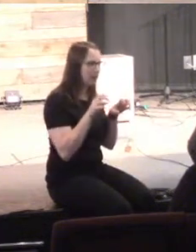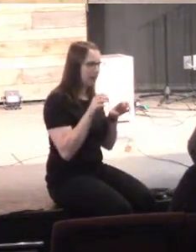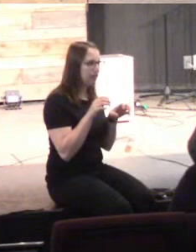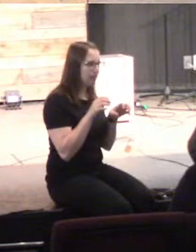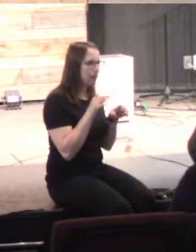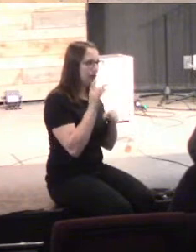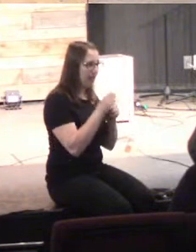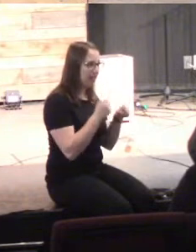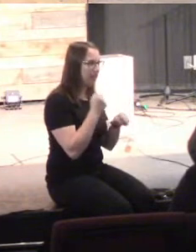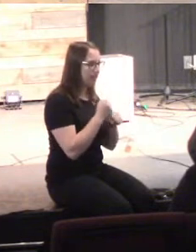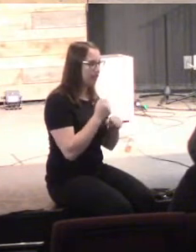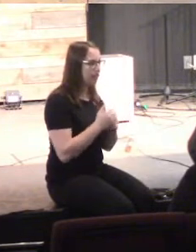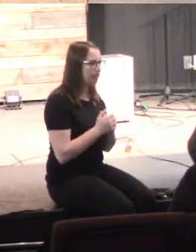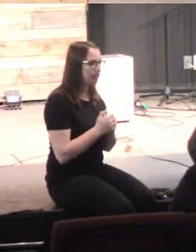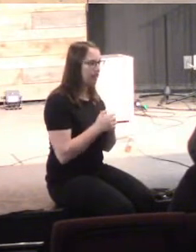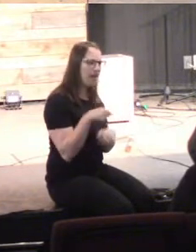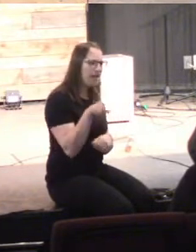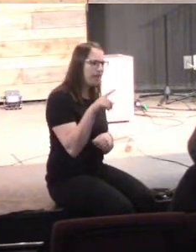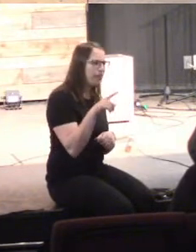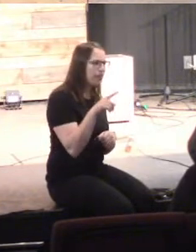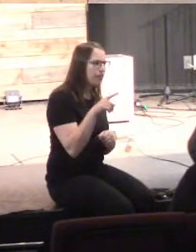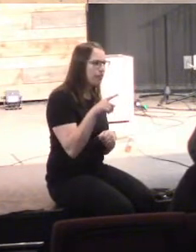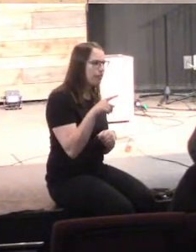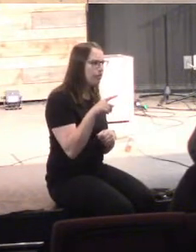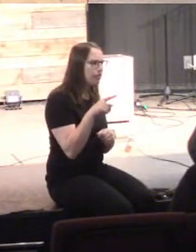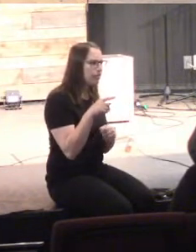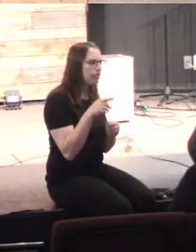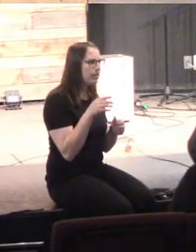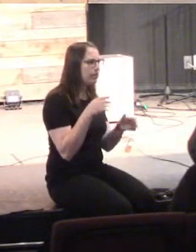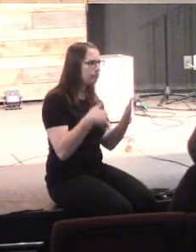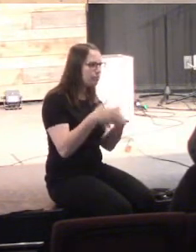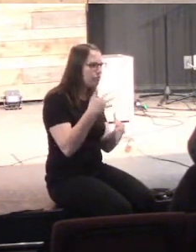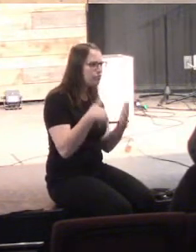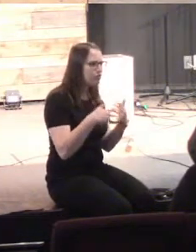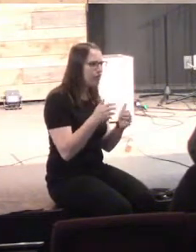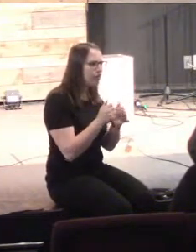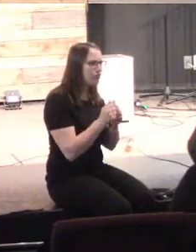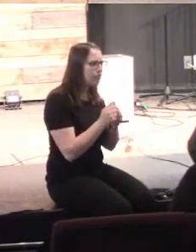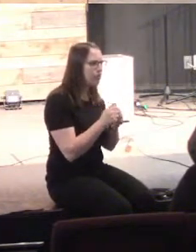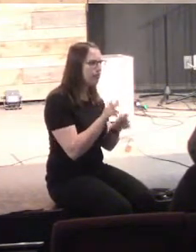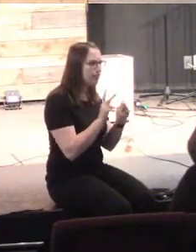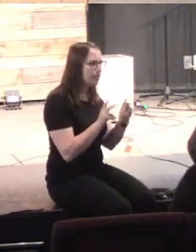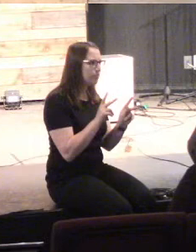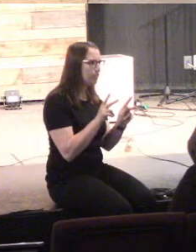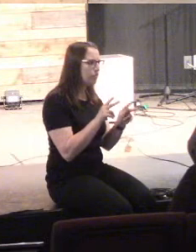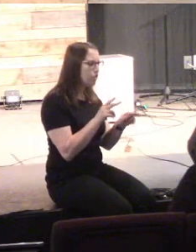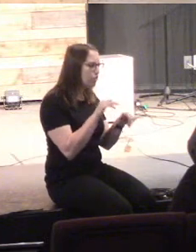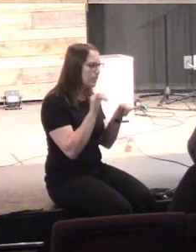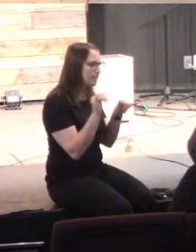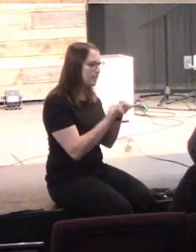but have you ever been around someone who's been in bed for a long period of time?